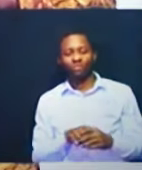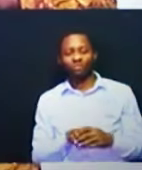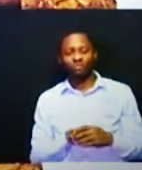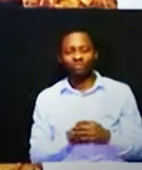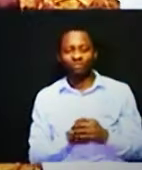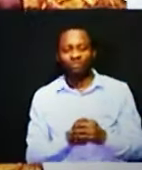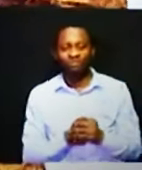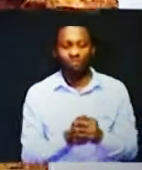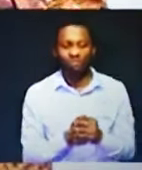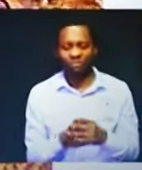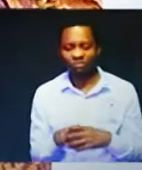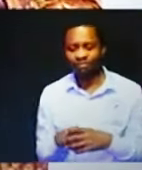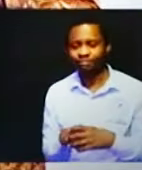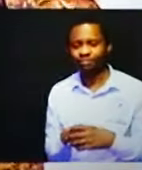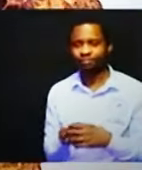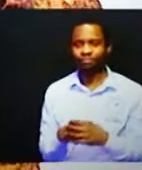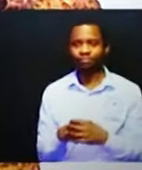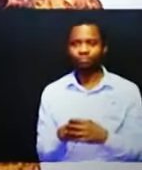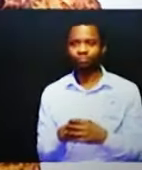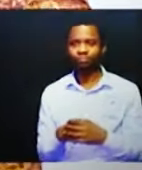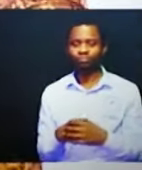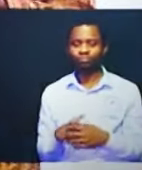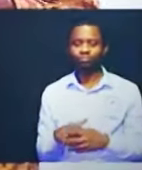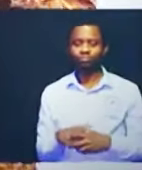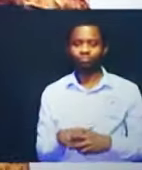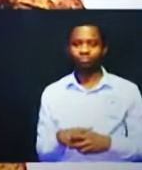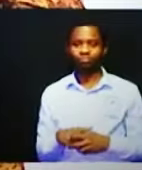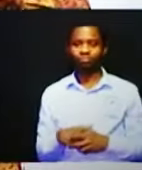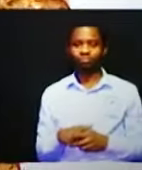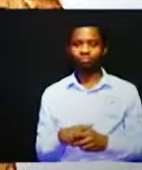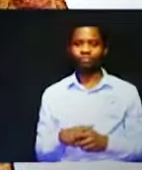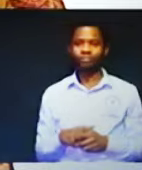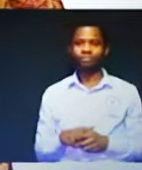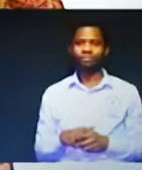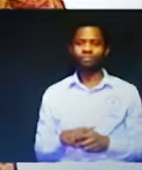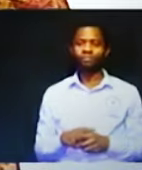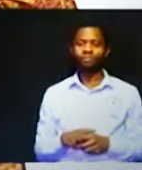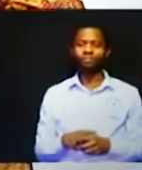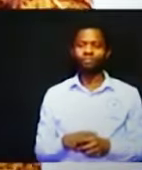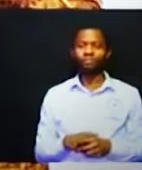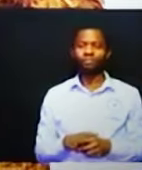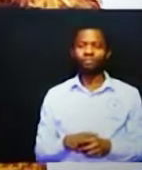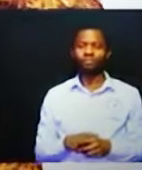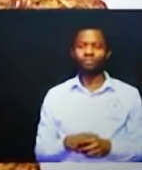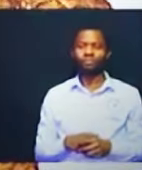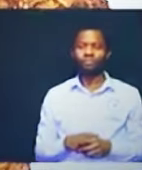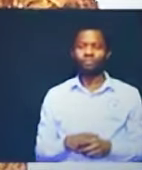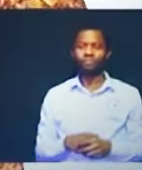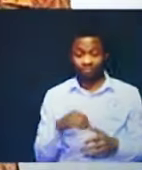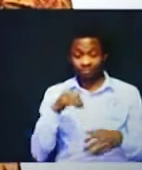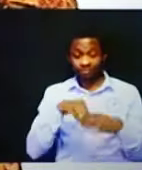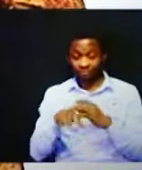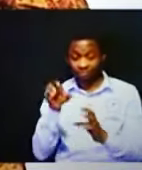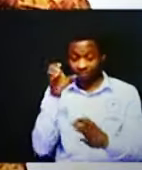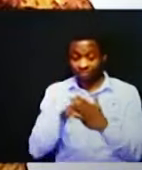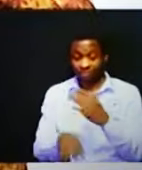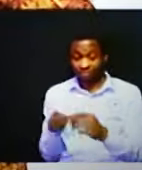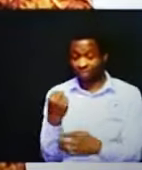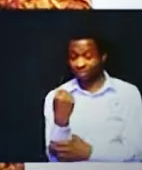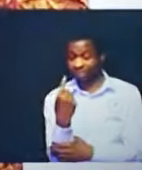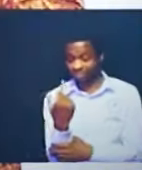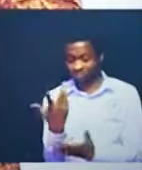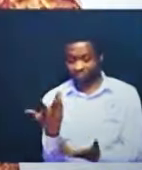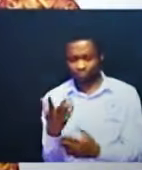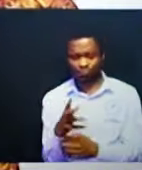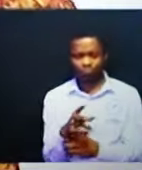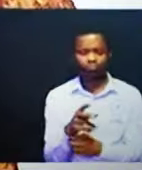senye banaba osi ben. Paul wa timikani hon asem edi chire suyanfo. In chapter 11, in fact, he went to